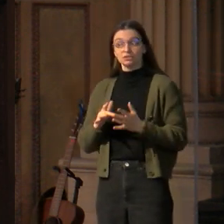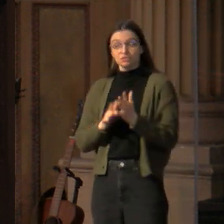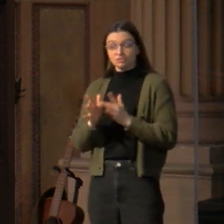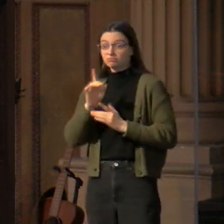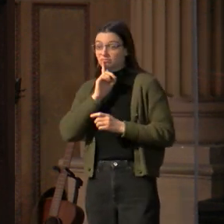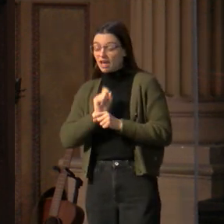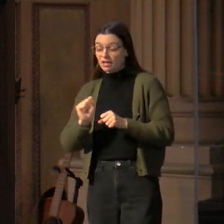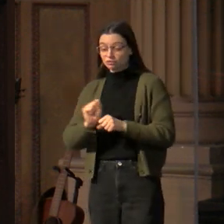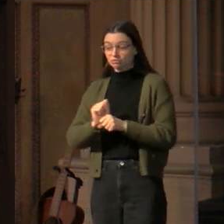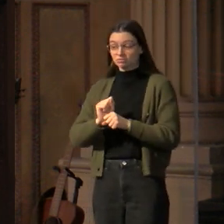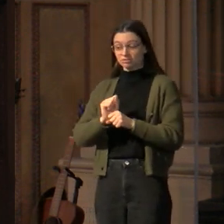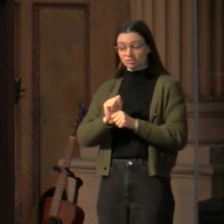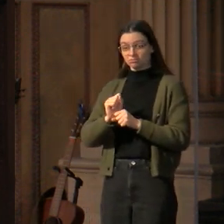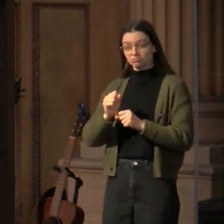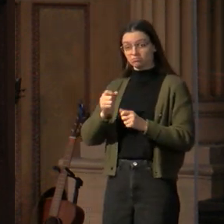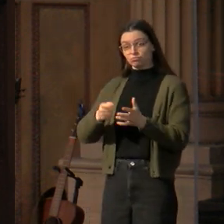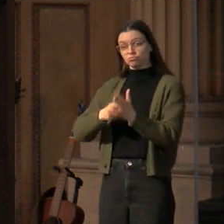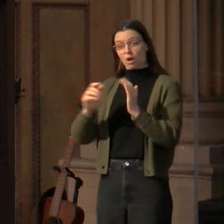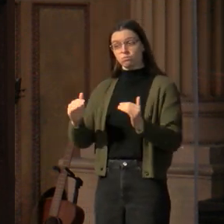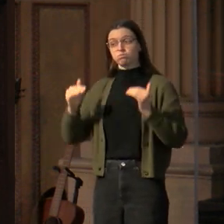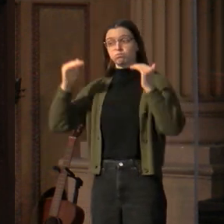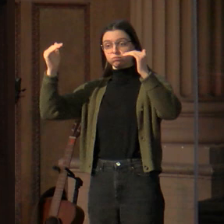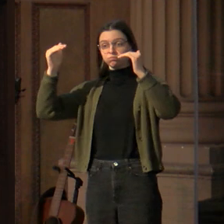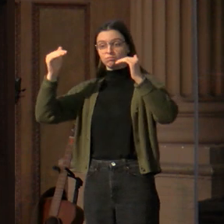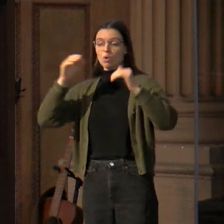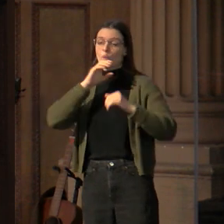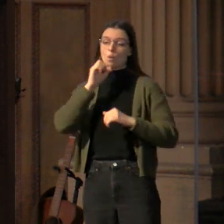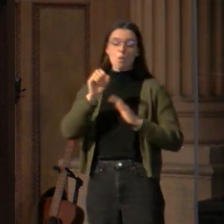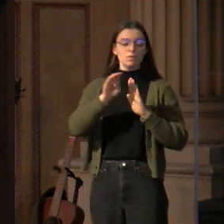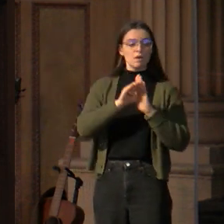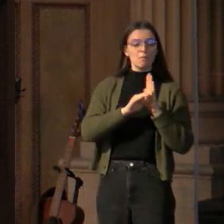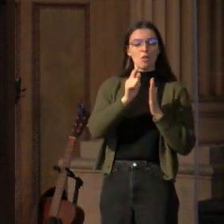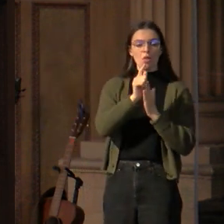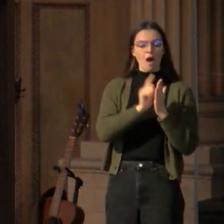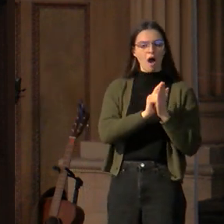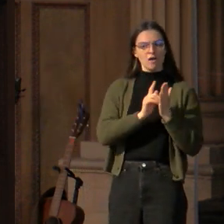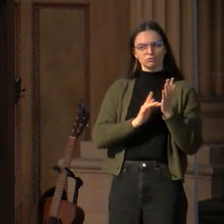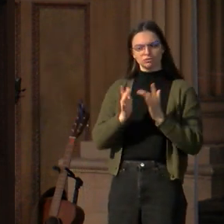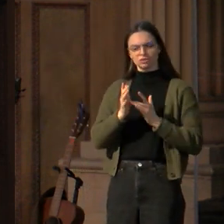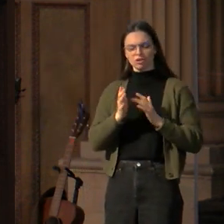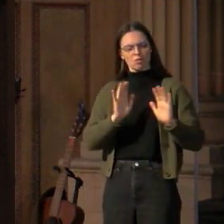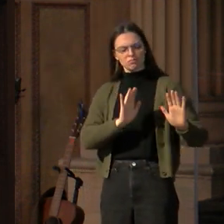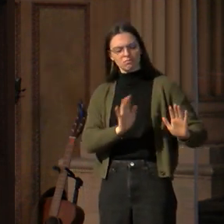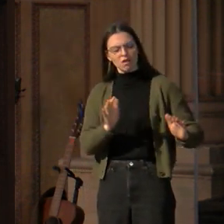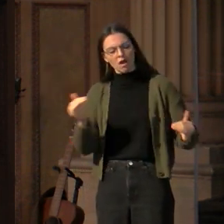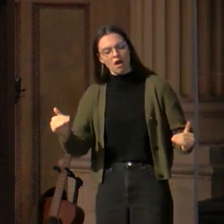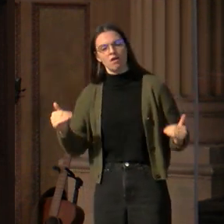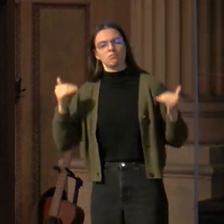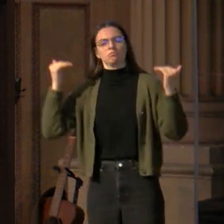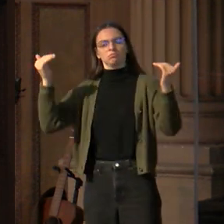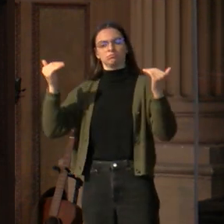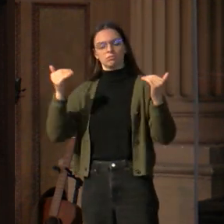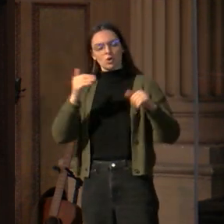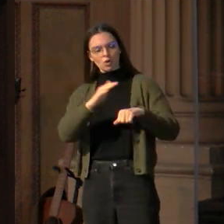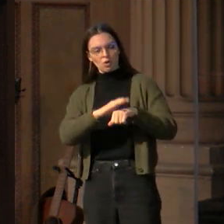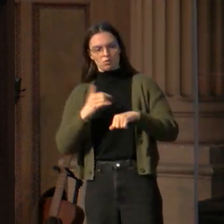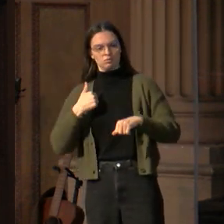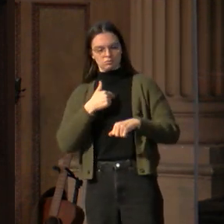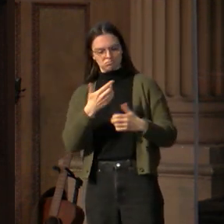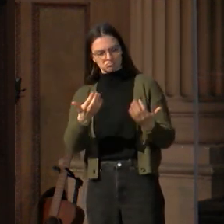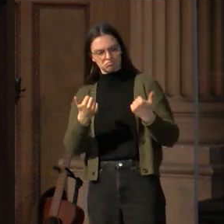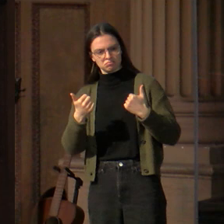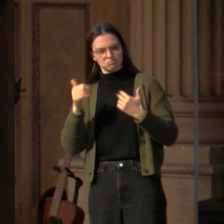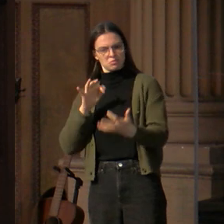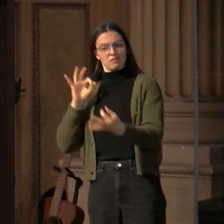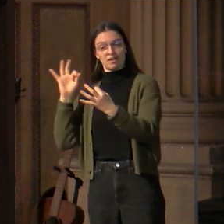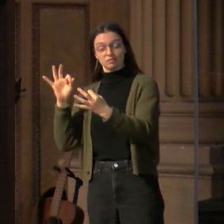for how we live beyond the standard that was set by the Old Testament law, and he calls us toward perfection. Now,